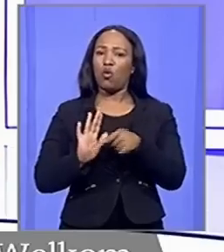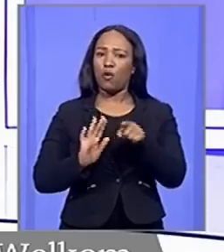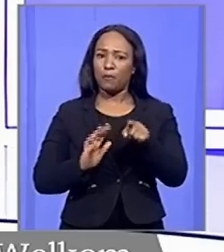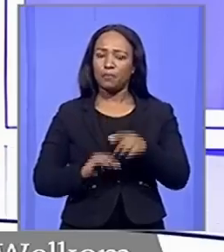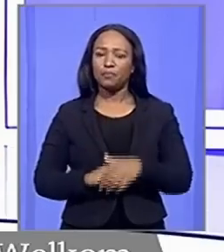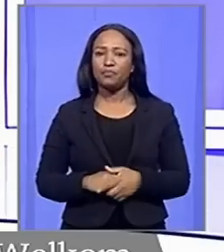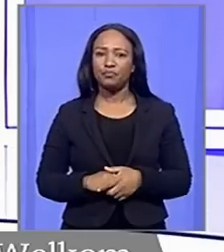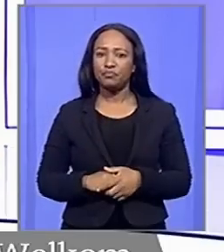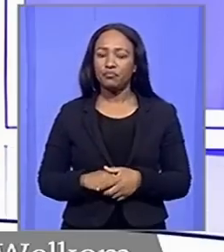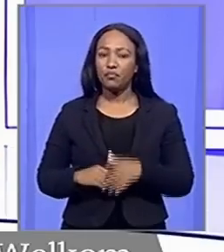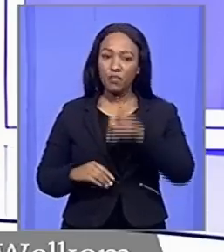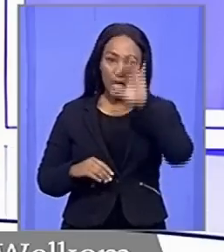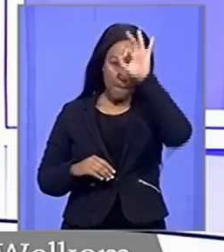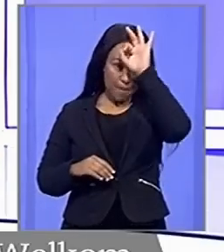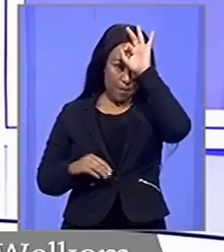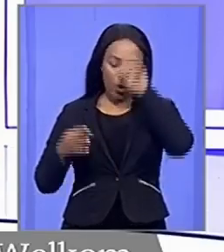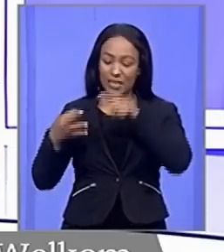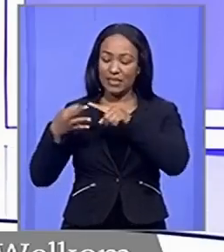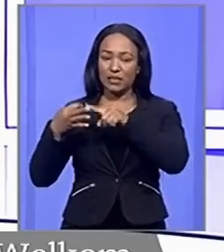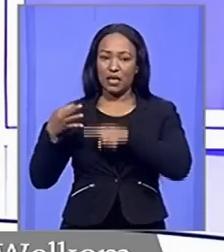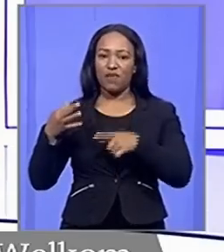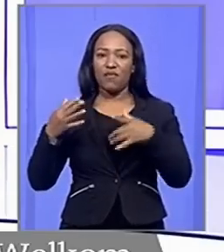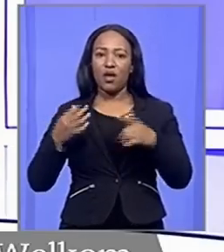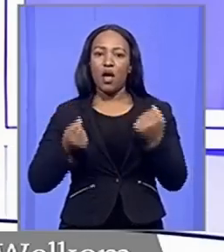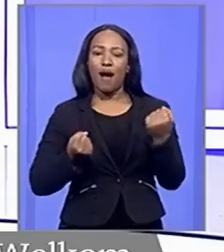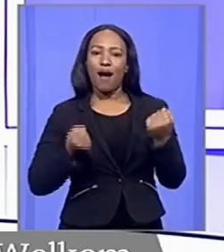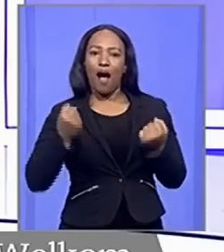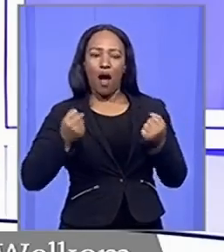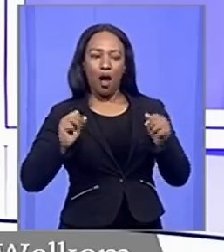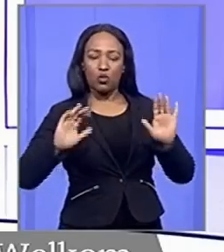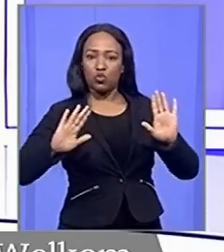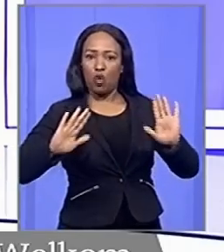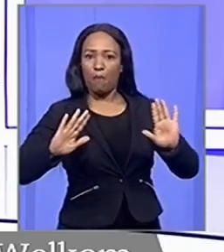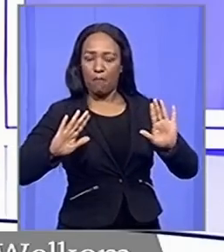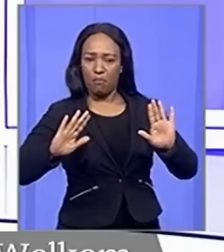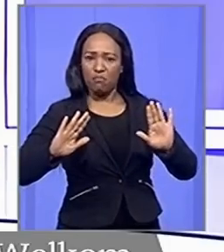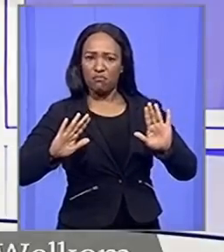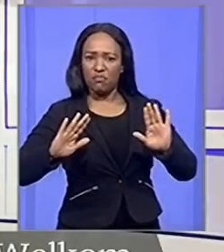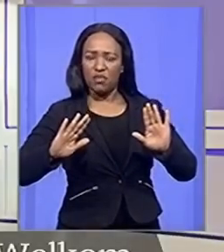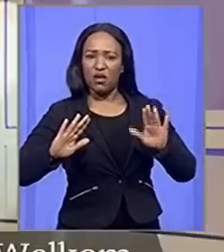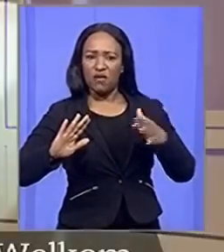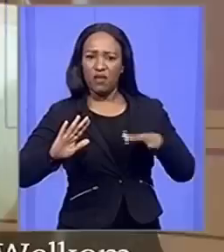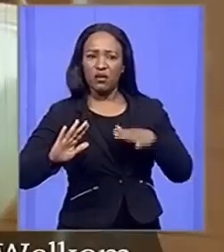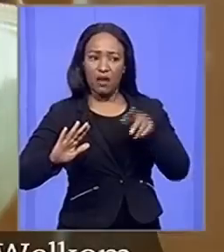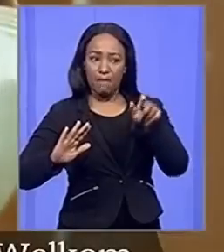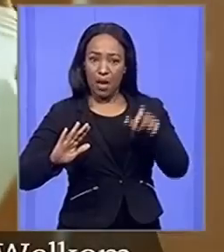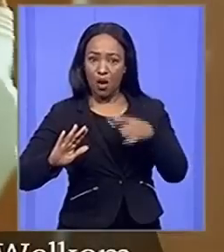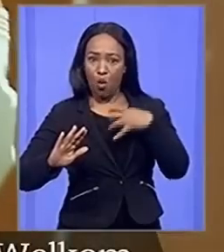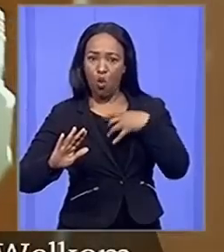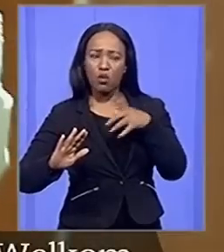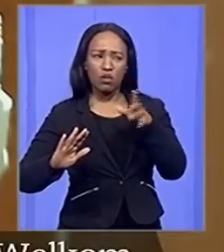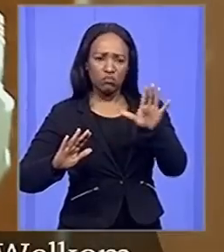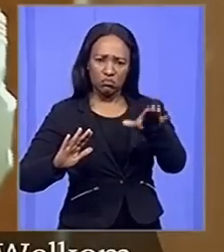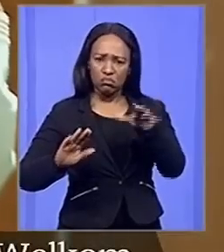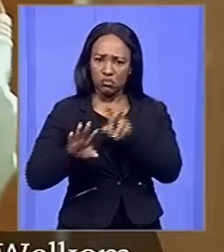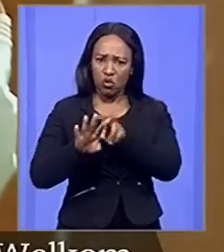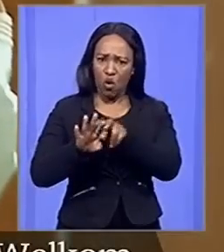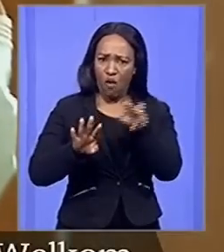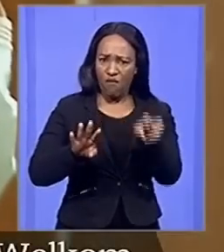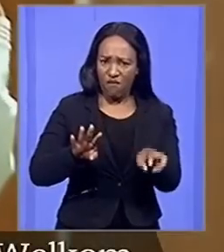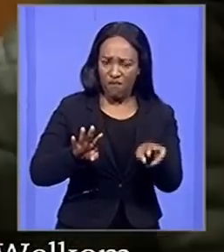Go thwe maphodisa ao a ile a emiša sefatanaga ka Welkom gomme a laela mong wa sona gore a tšwe ka gare ga